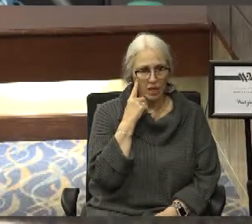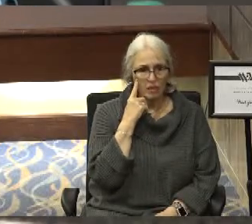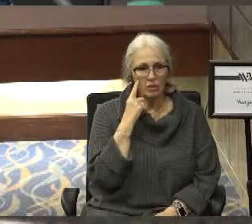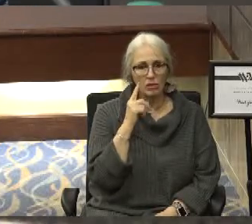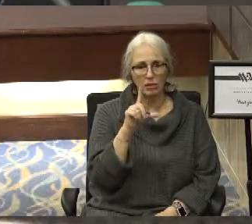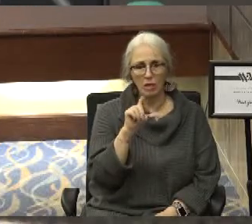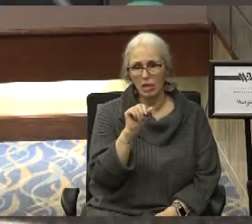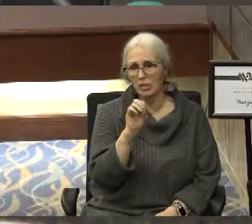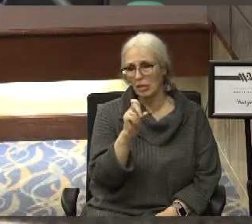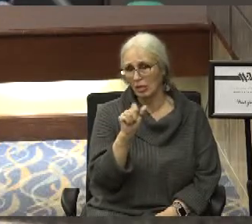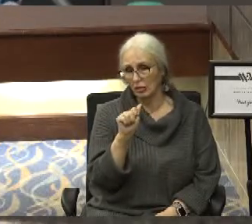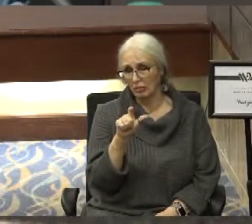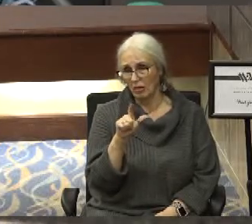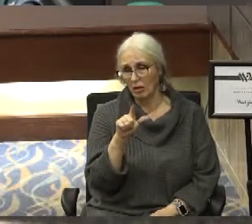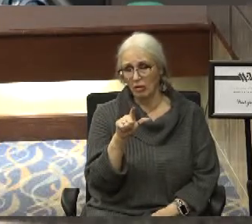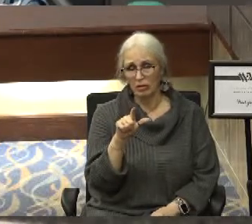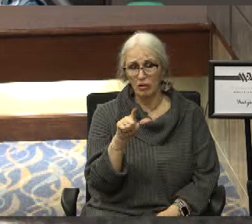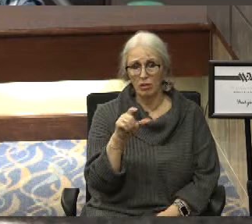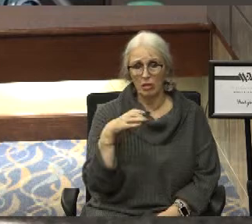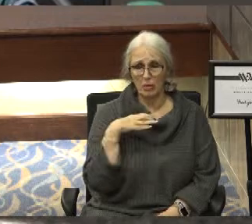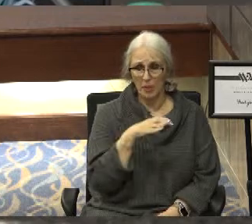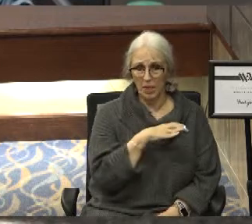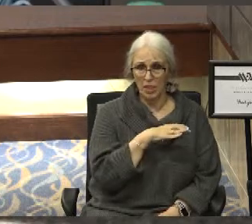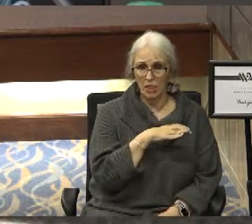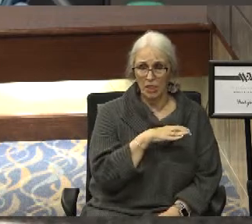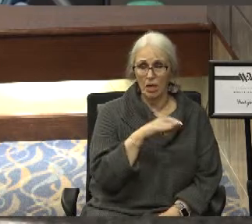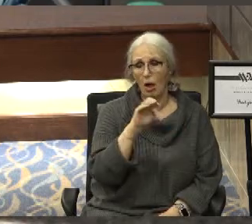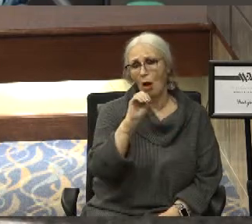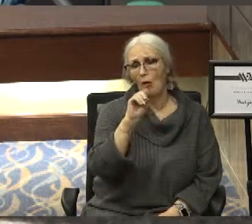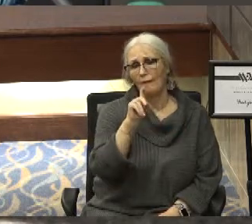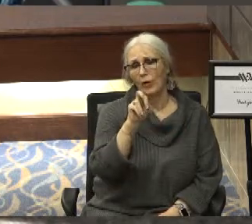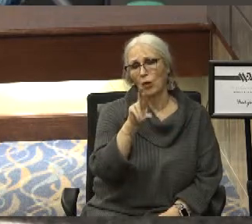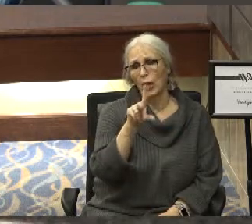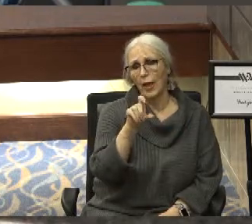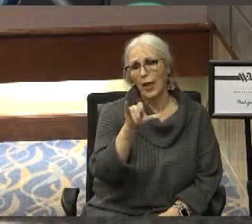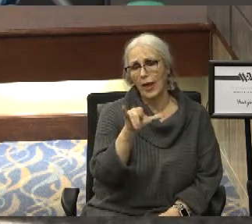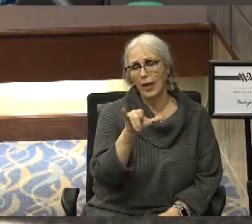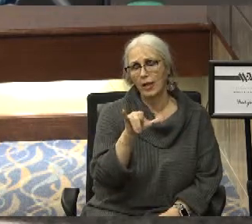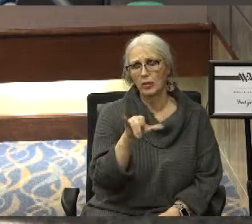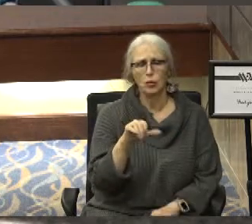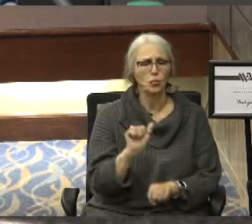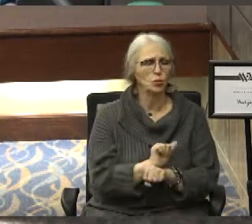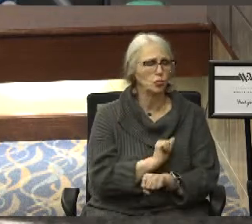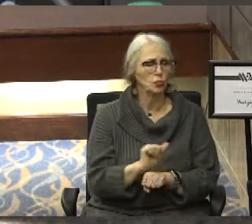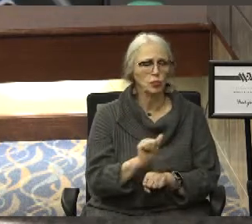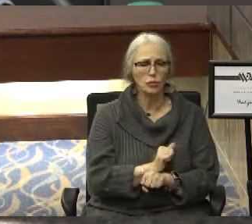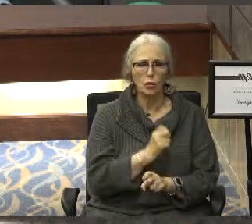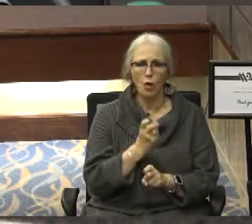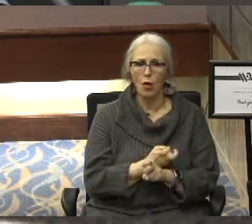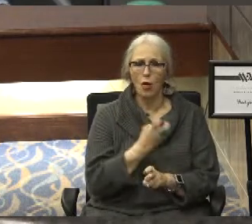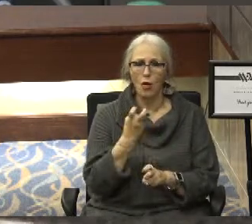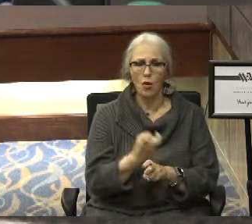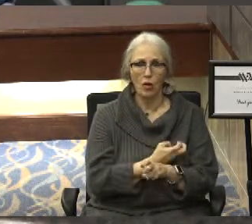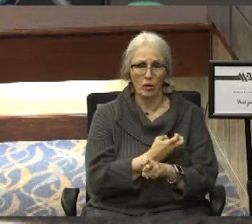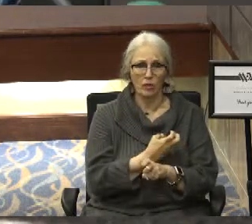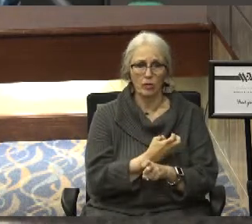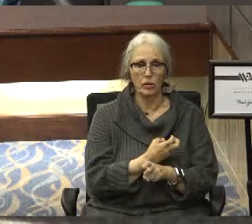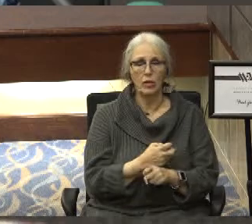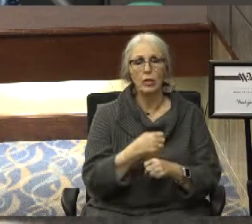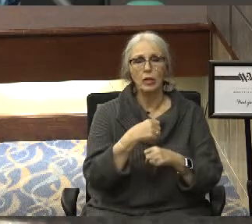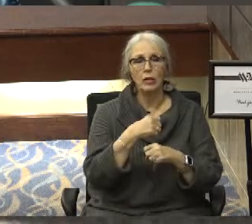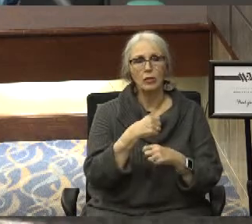LaSalle Overlay Committee is working real hard to make LaSalle